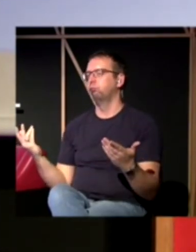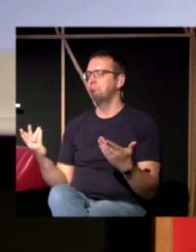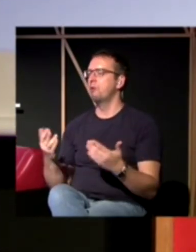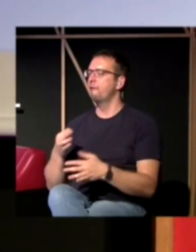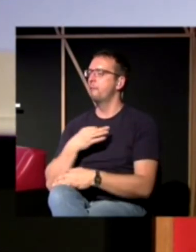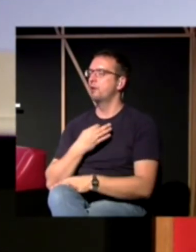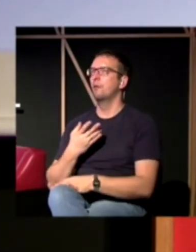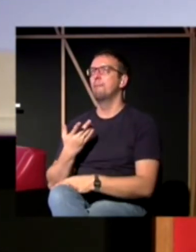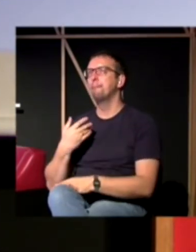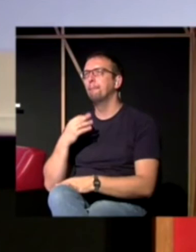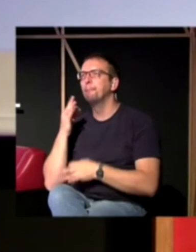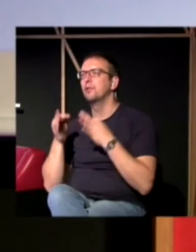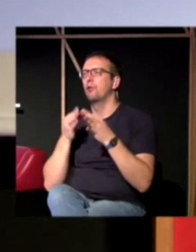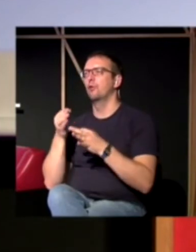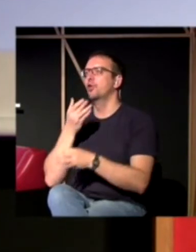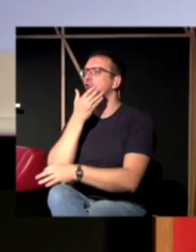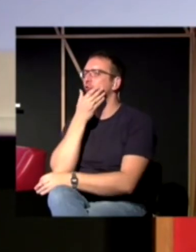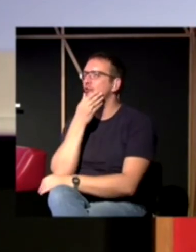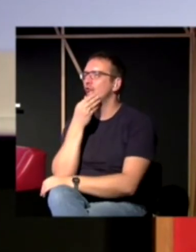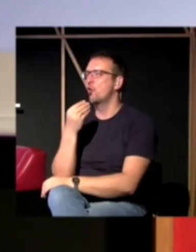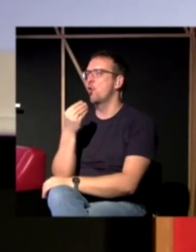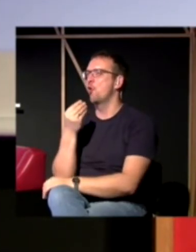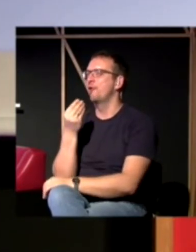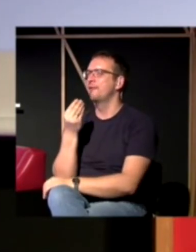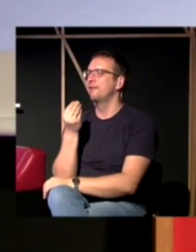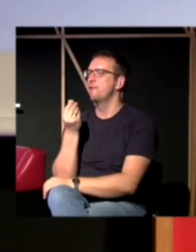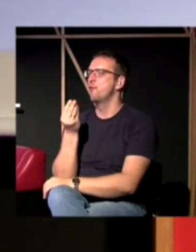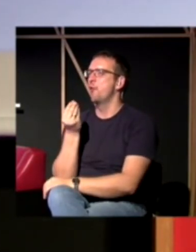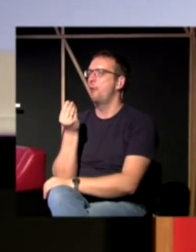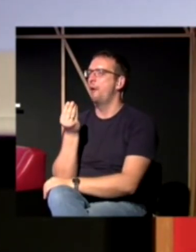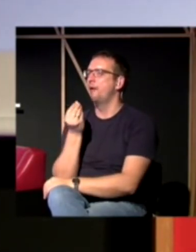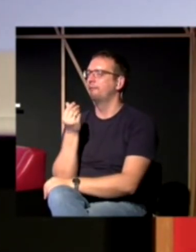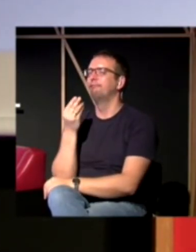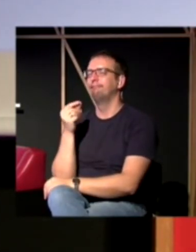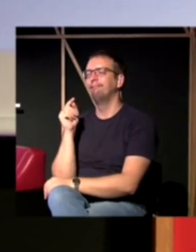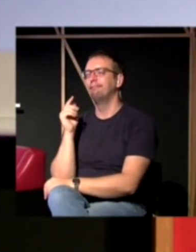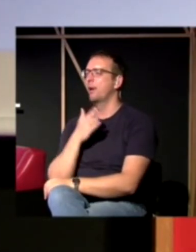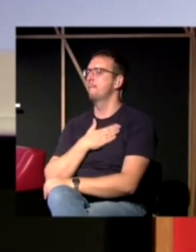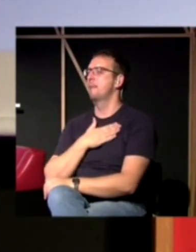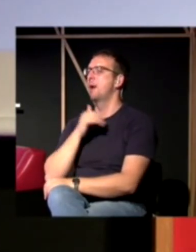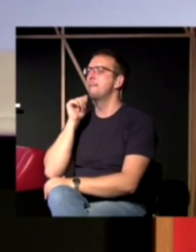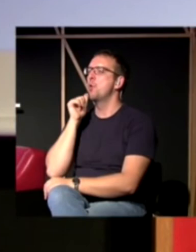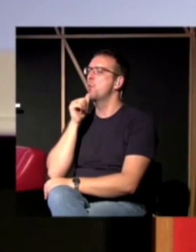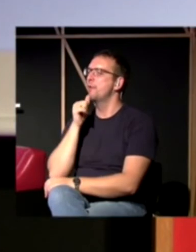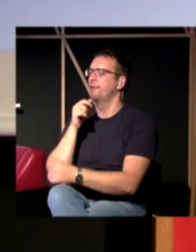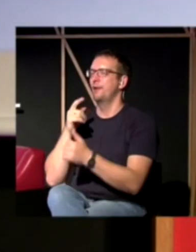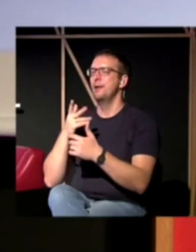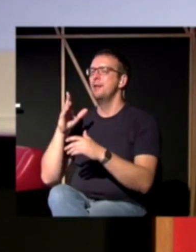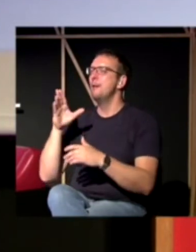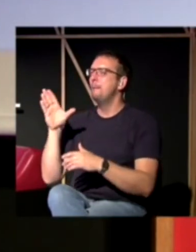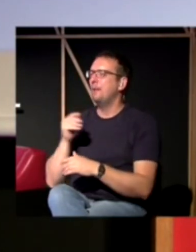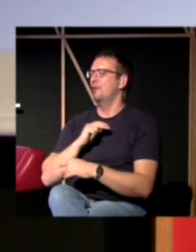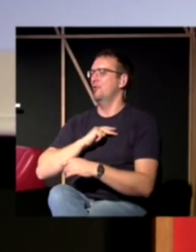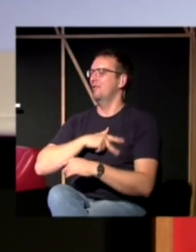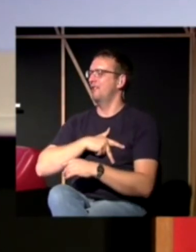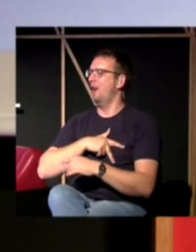follow football on TV, on radio. You know that you're useful. And I learned that, and that